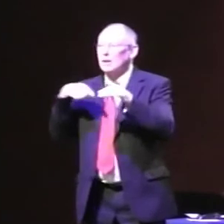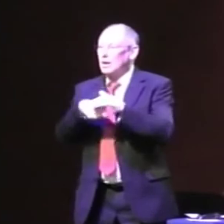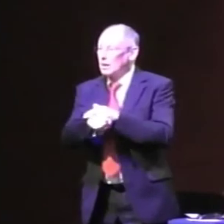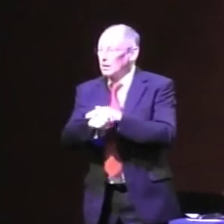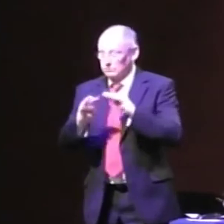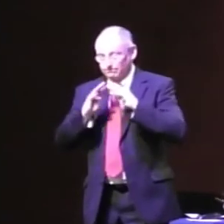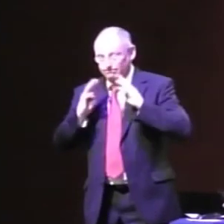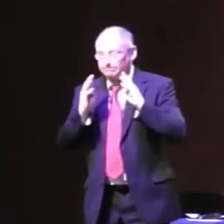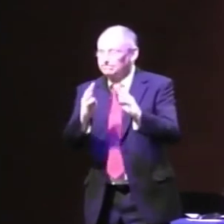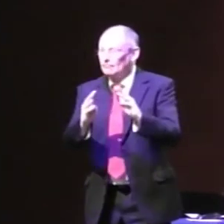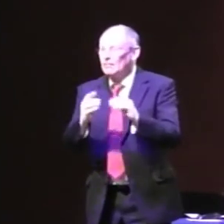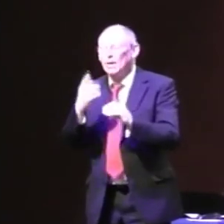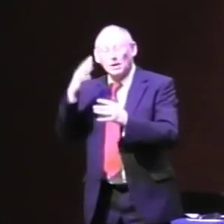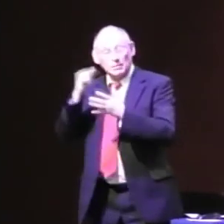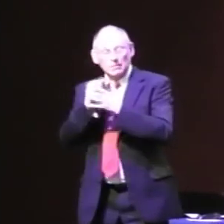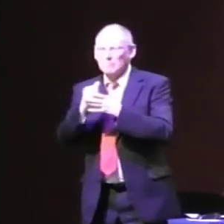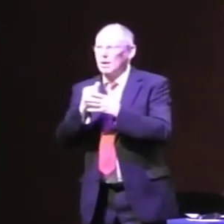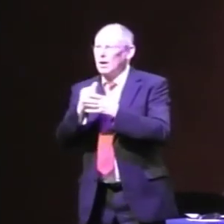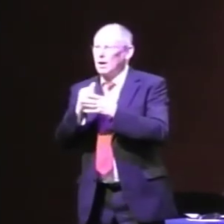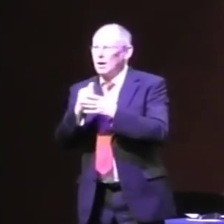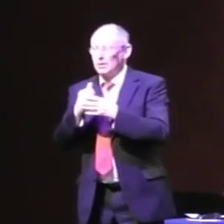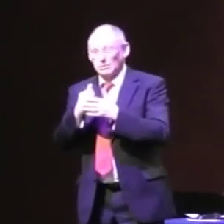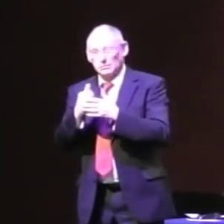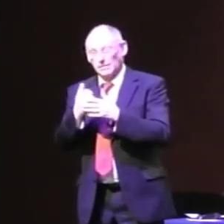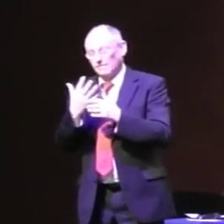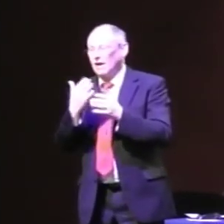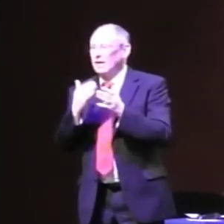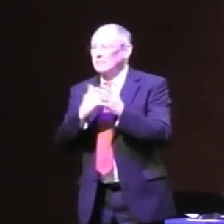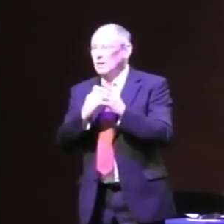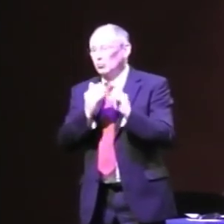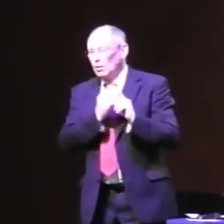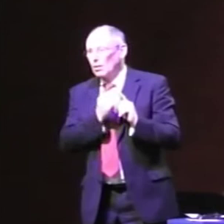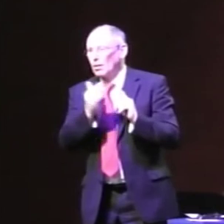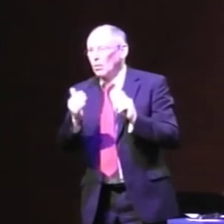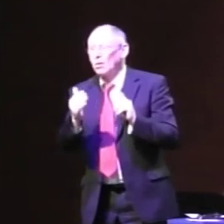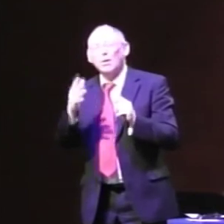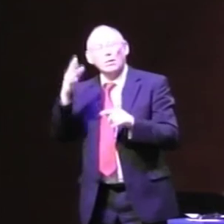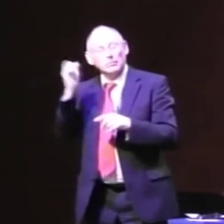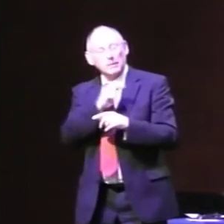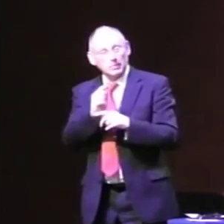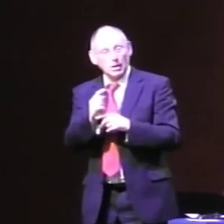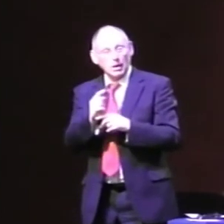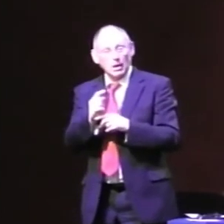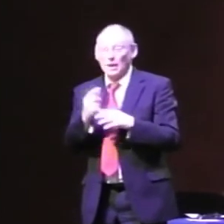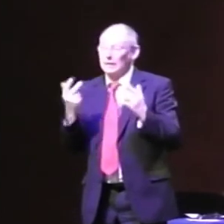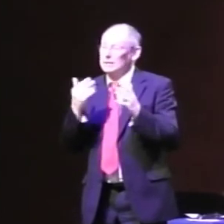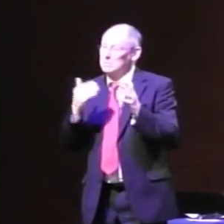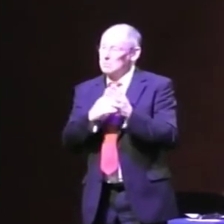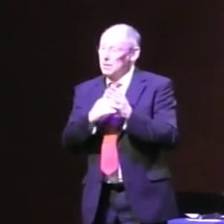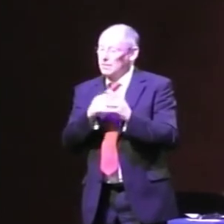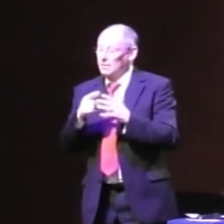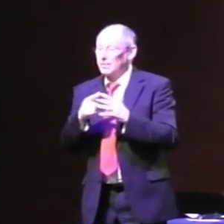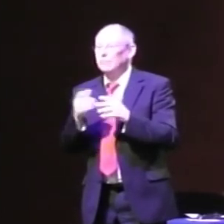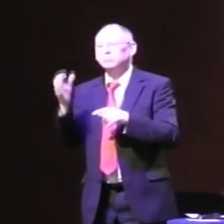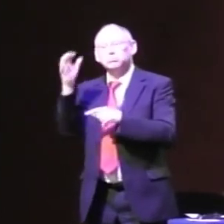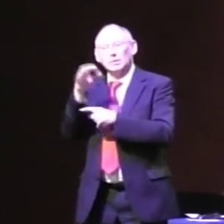Locals fondly remember the plant being well over 5 miles long. Congress, within 18 months, this great plant will